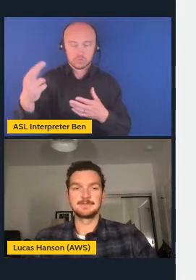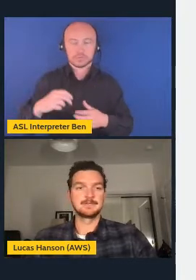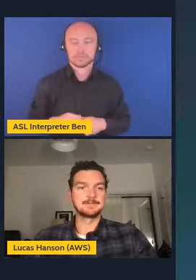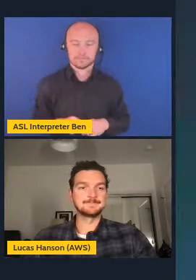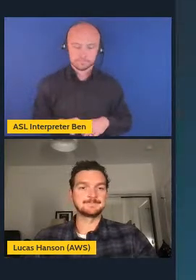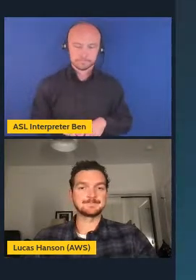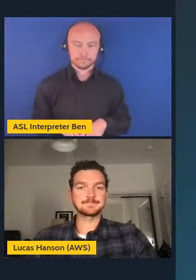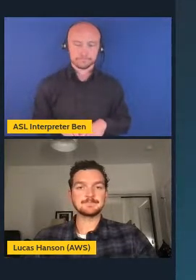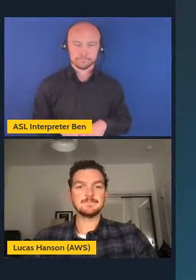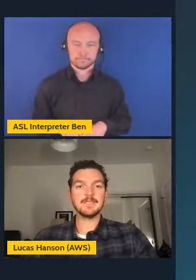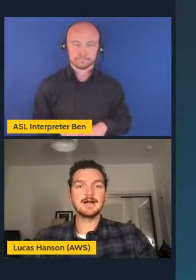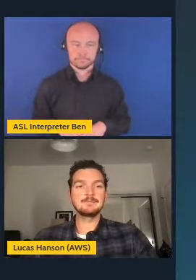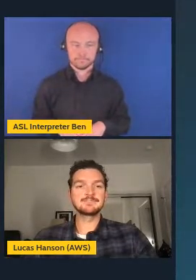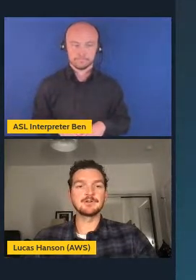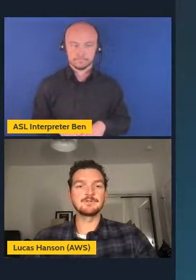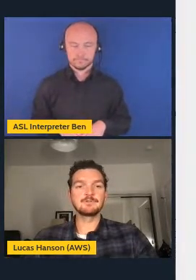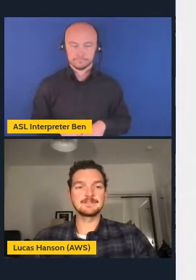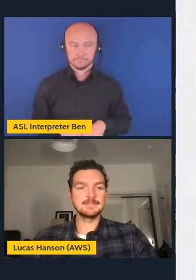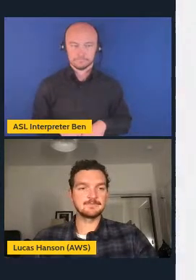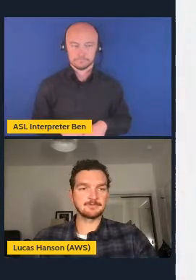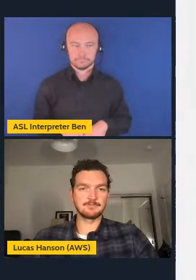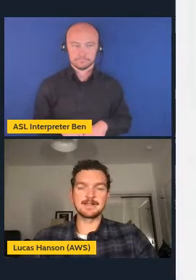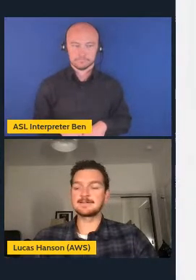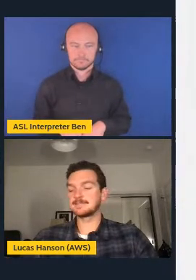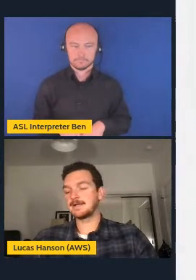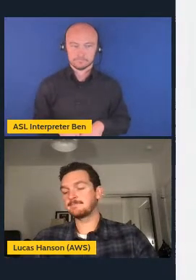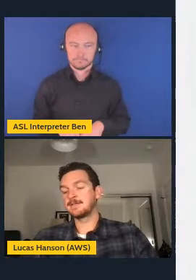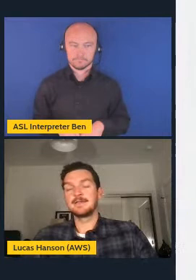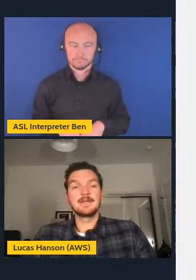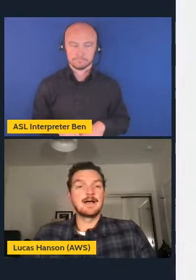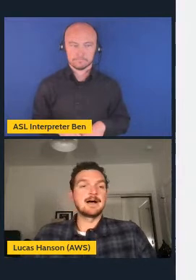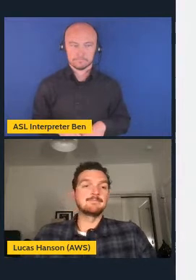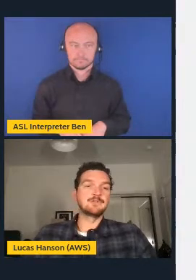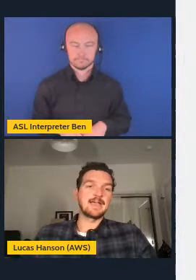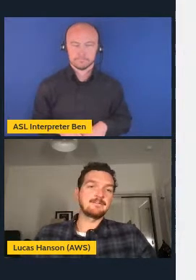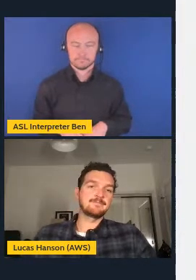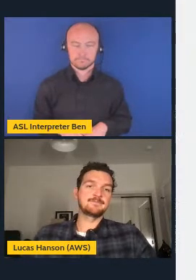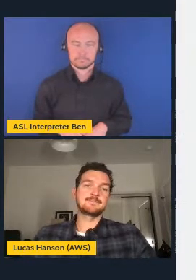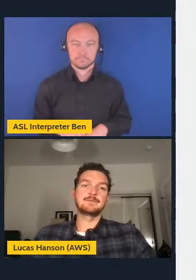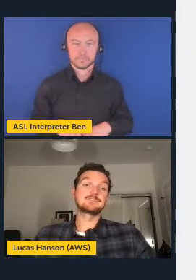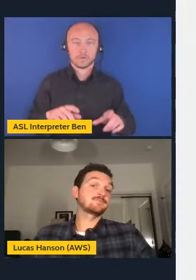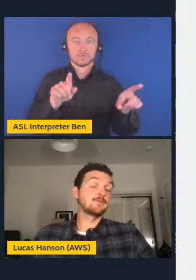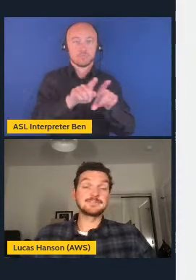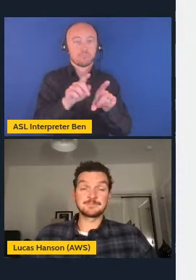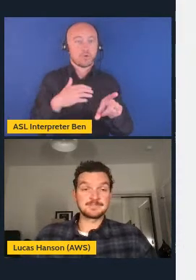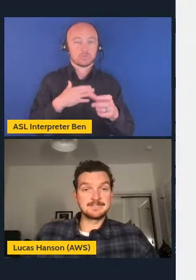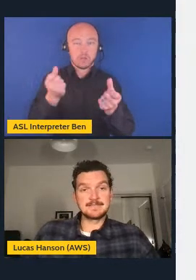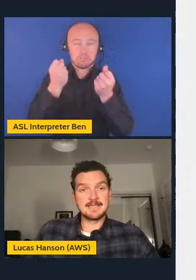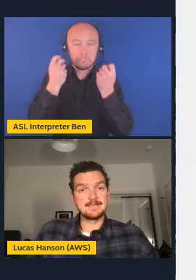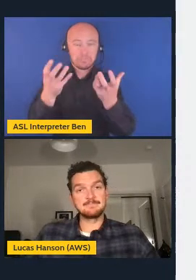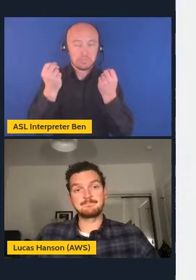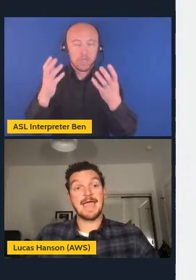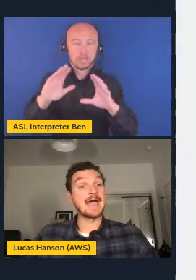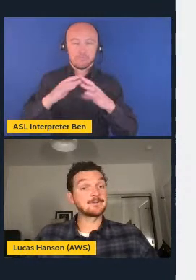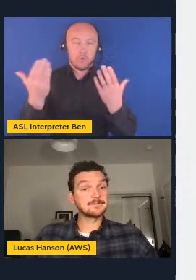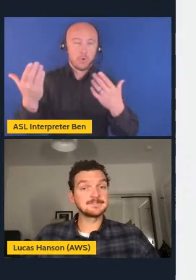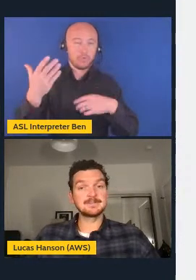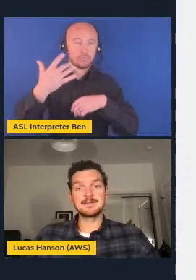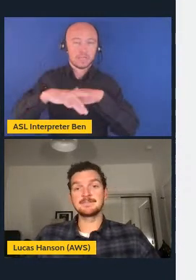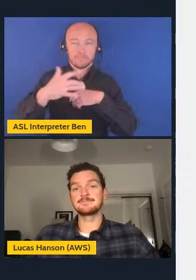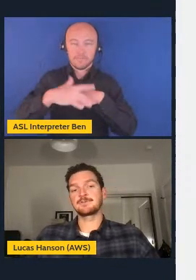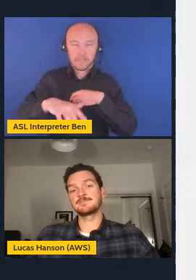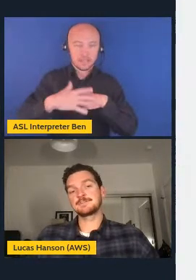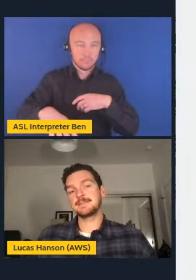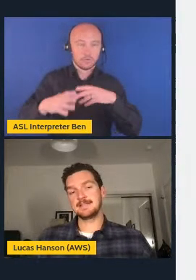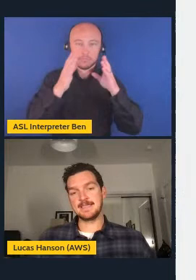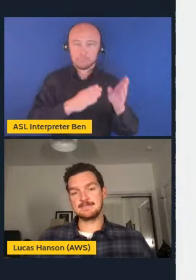So quickly, before we run out of time, we have a bunch of open source DDK patterns.